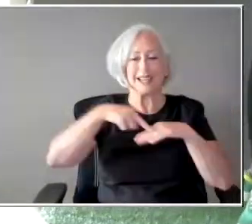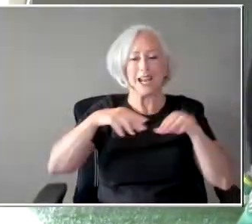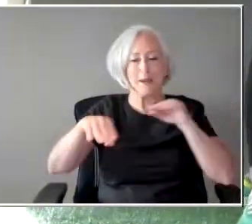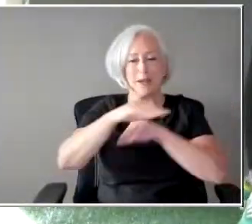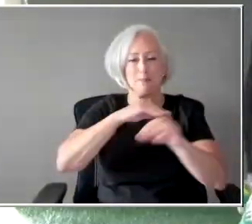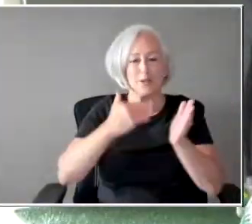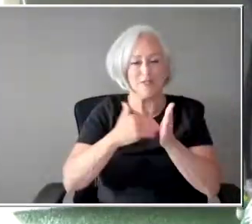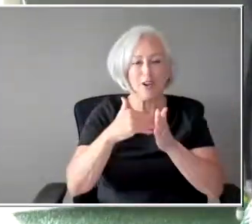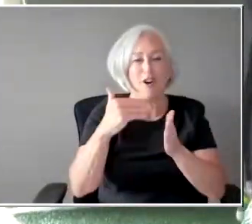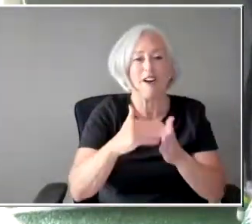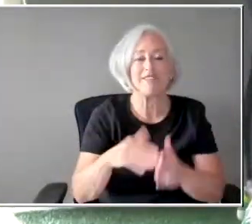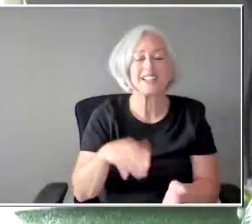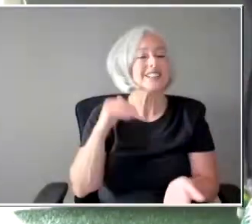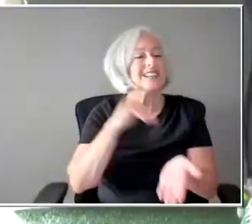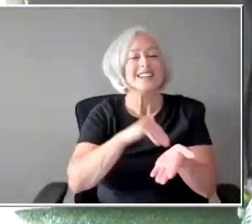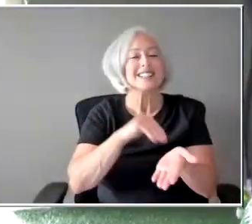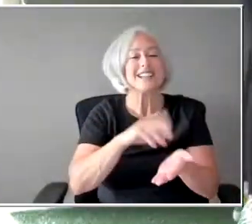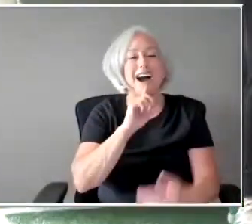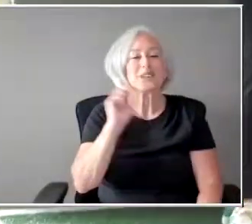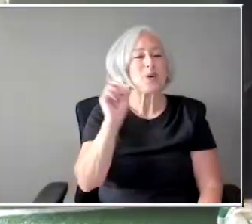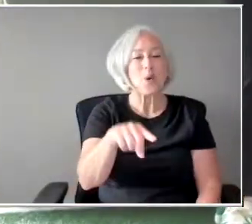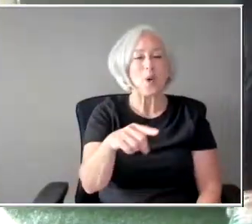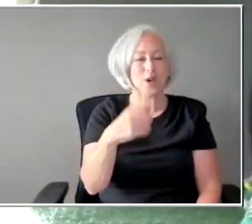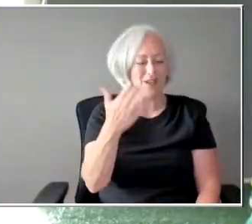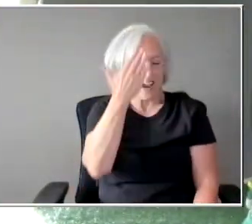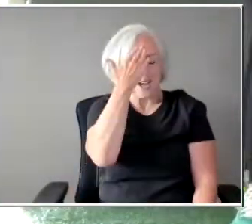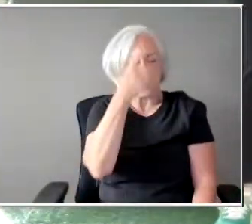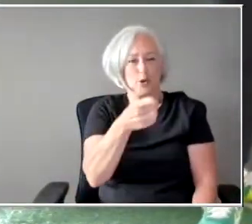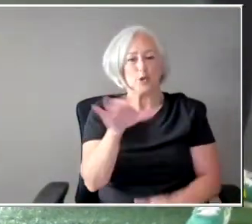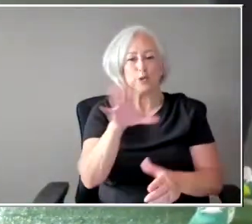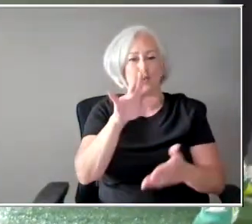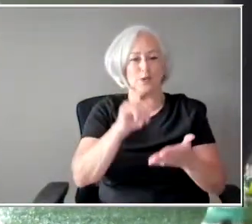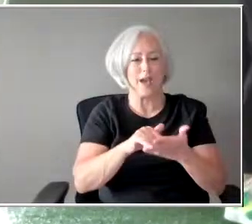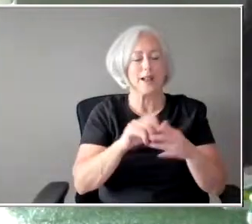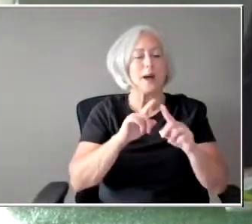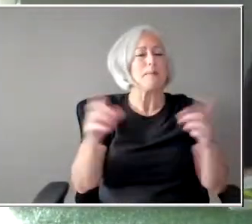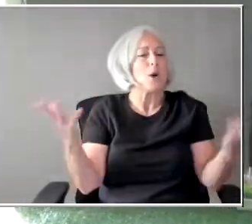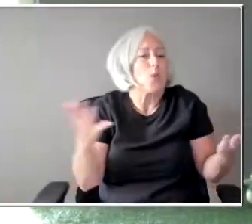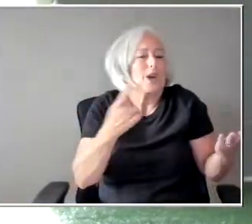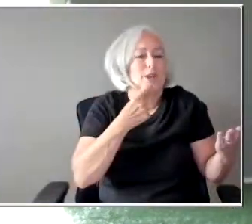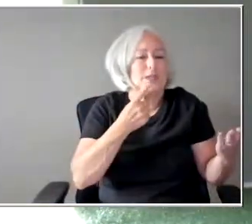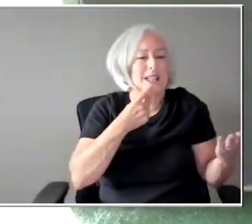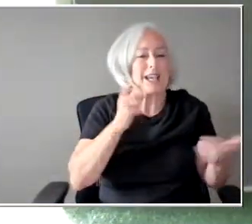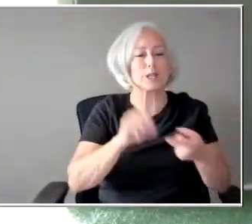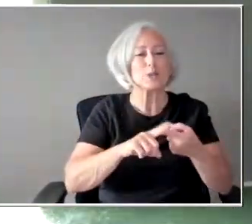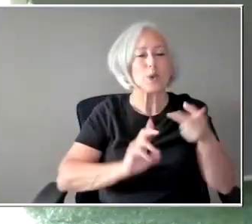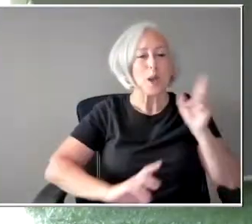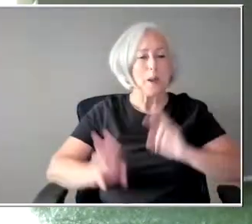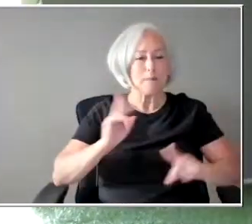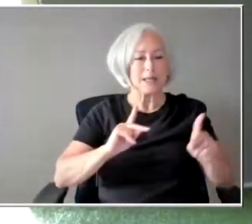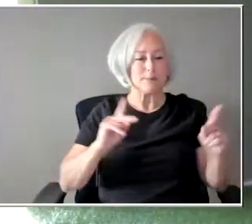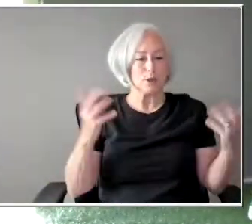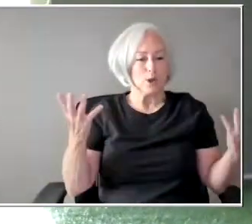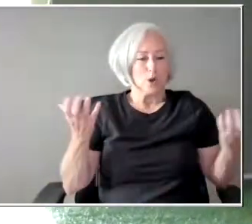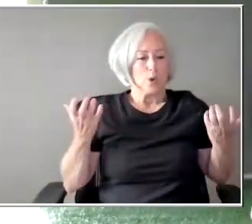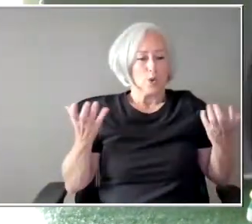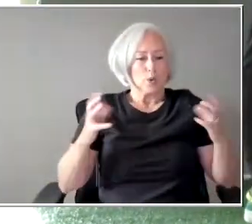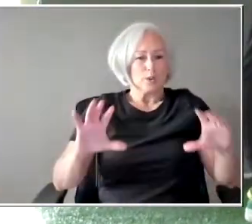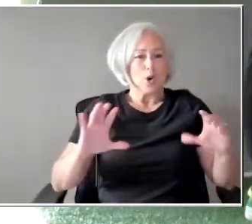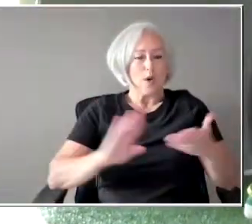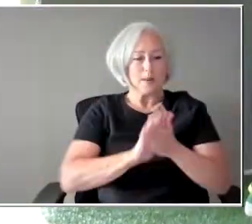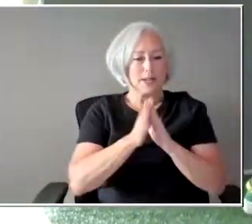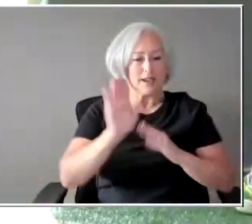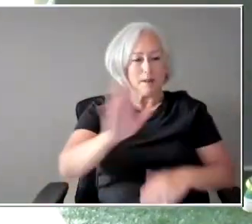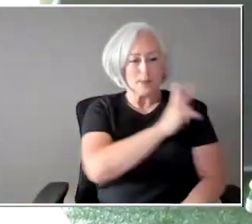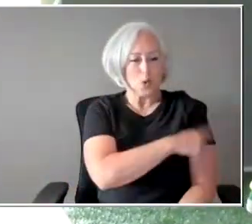orders. What would you say? I know you already do this, but what would you say to people who, you know, don't want to end up being a patient. How can this really